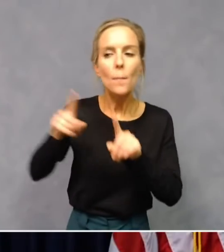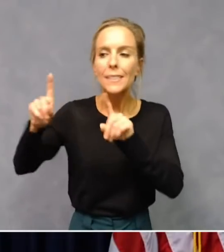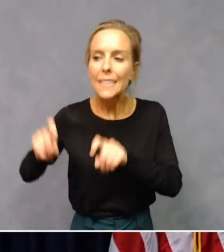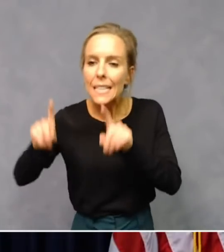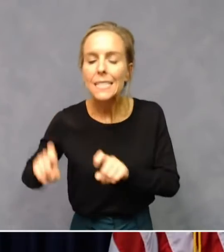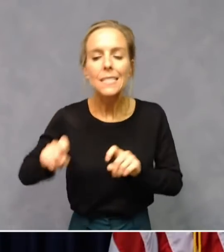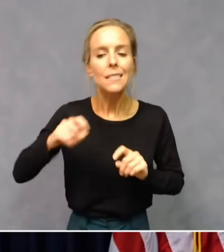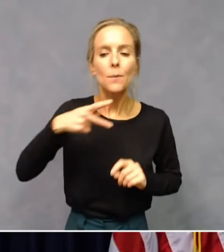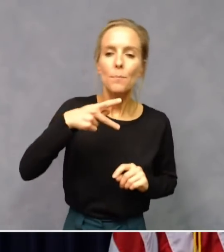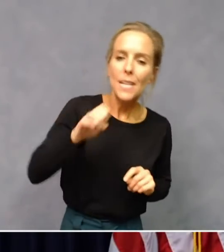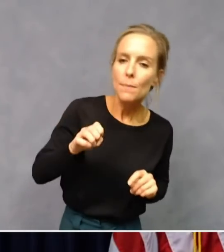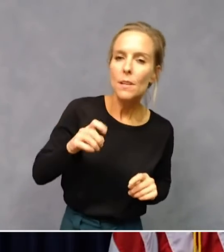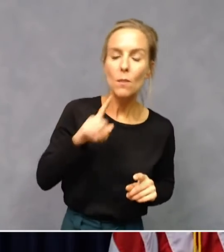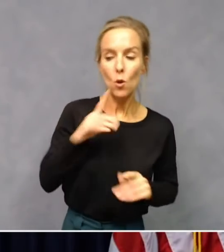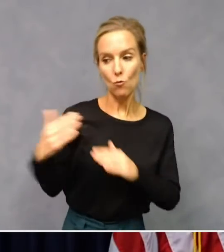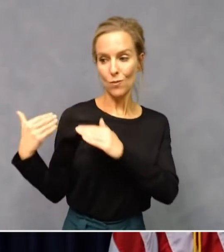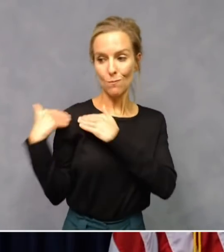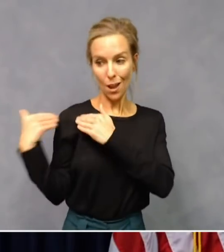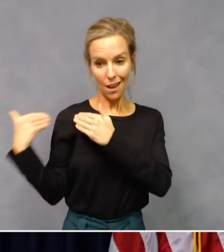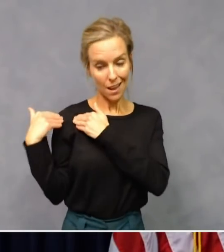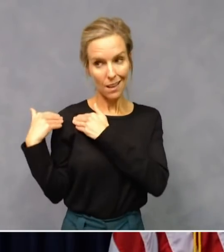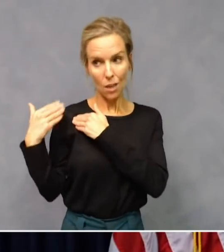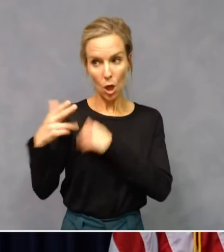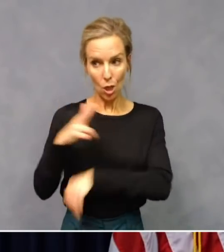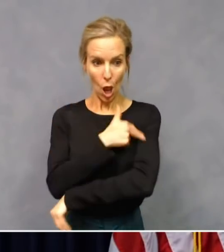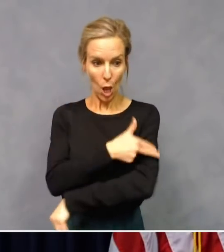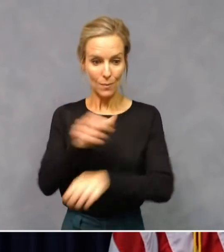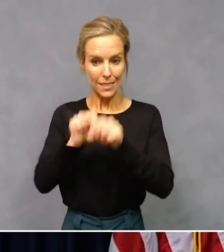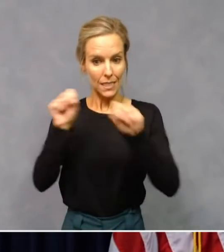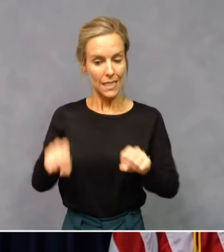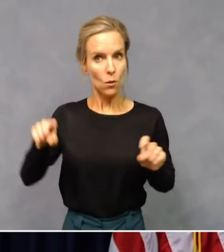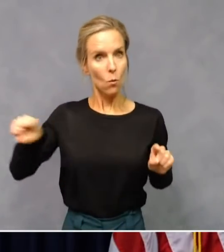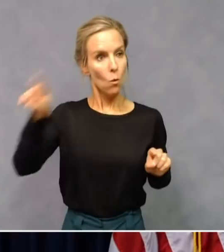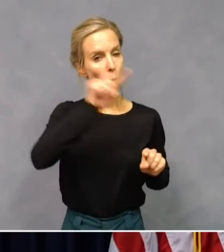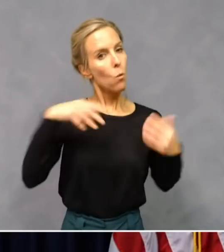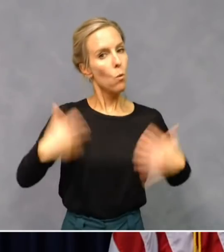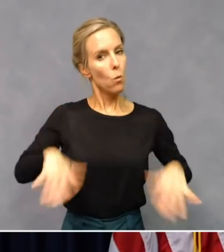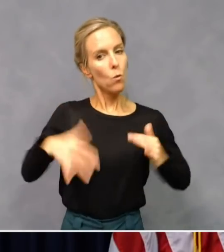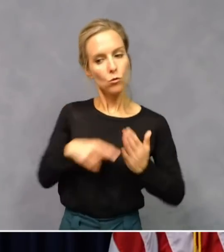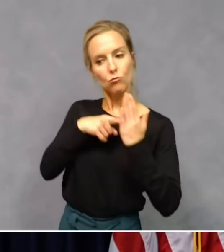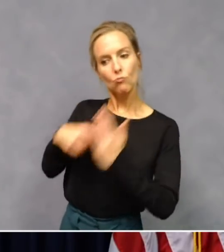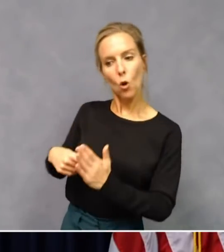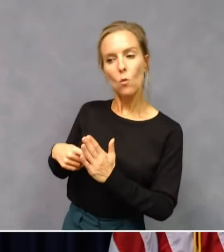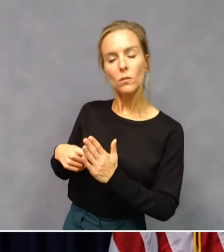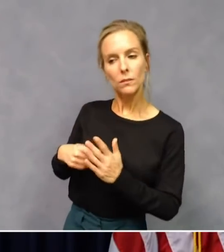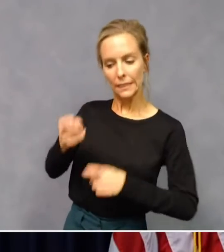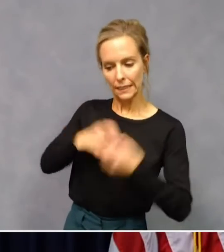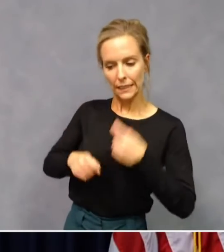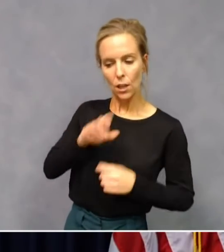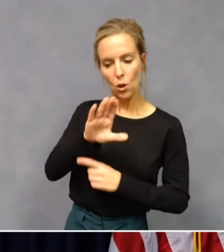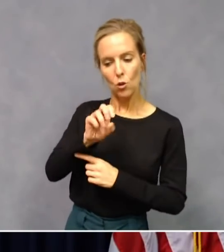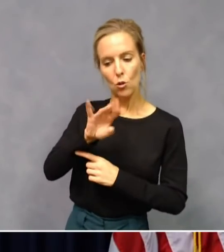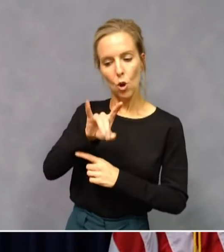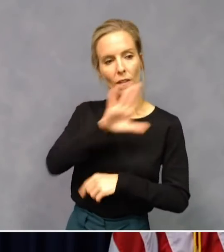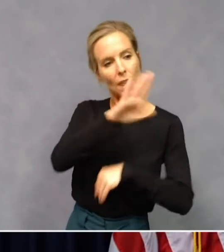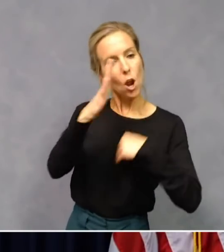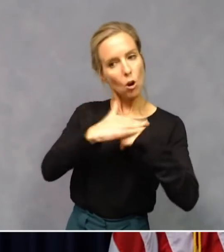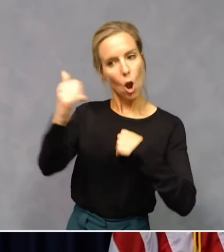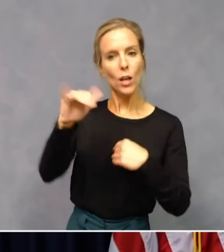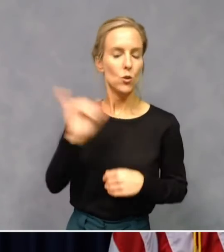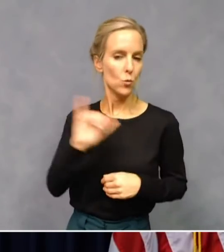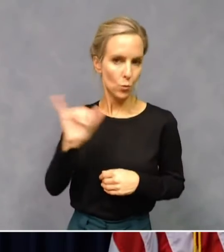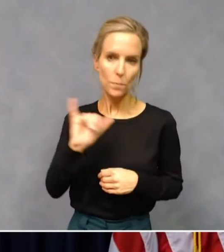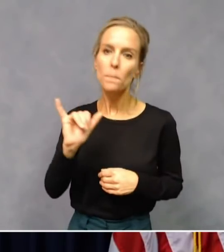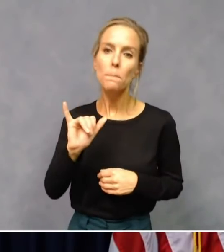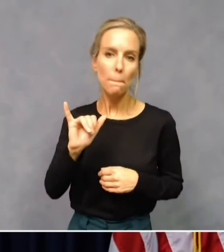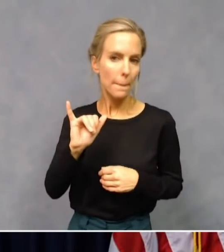but the responsibility that these hospital systems have shown, knowing that dealing with COVID is their calling too, has been